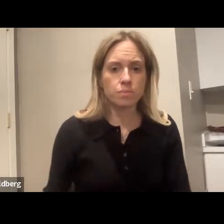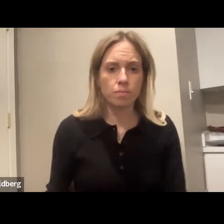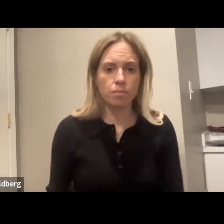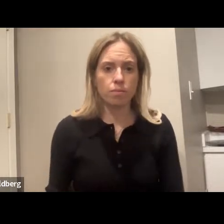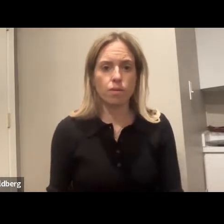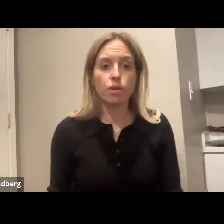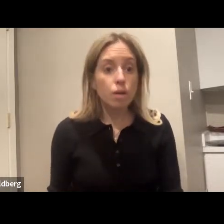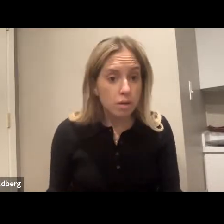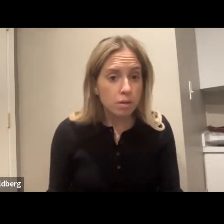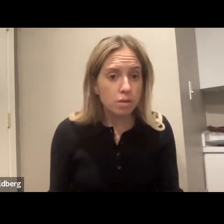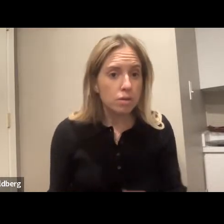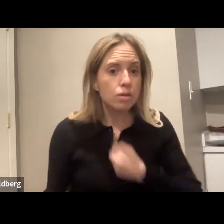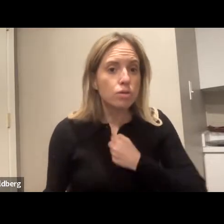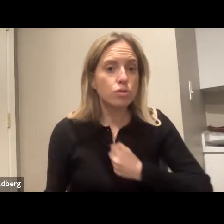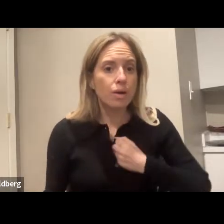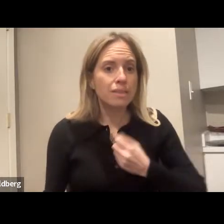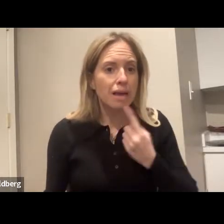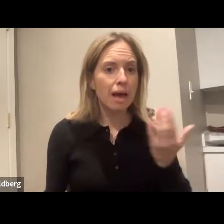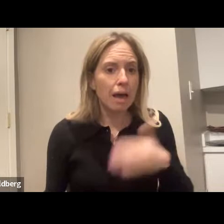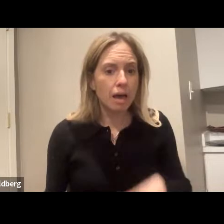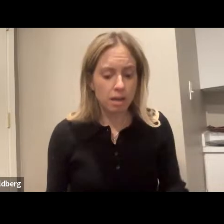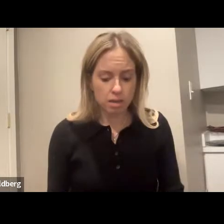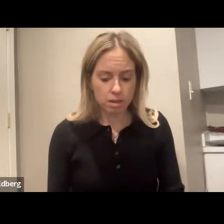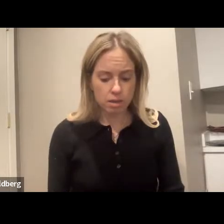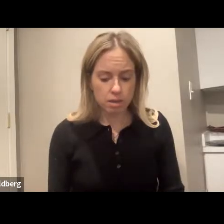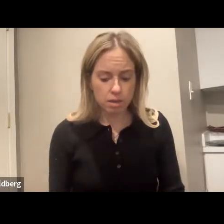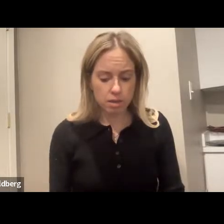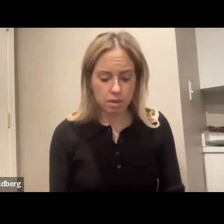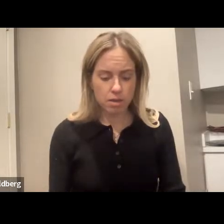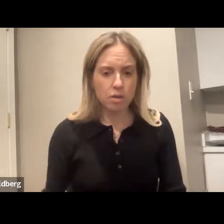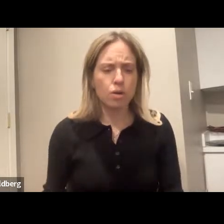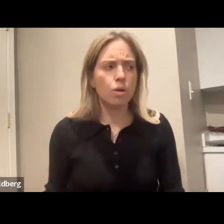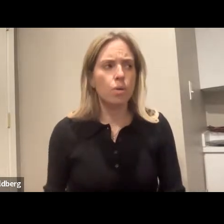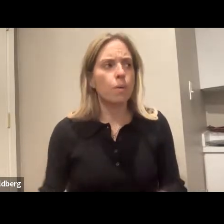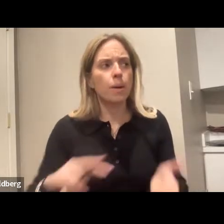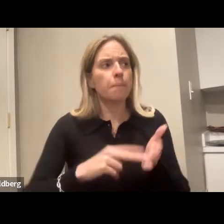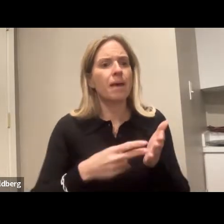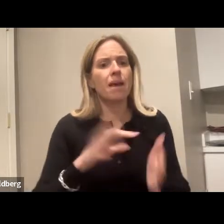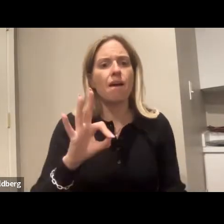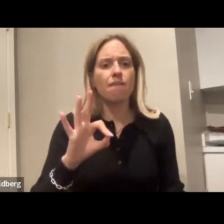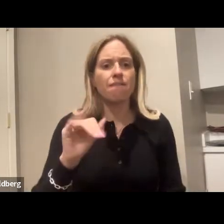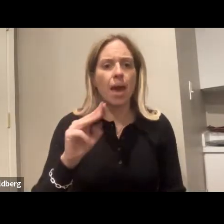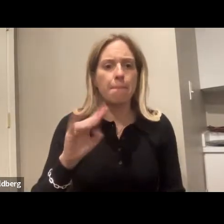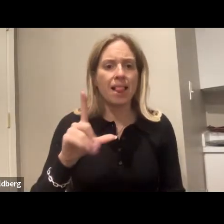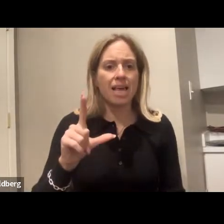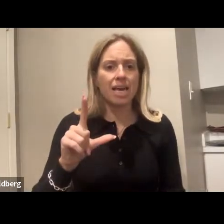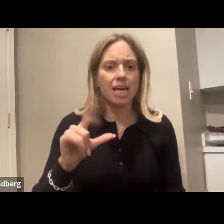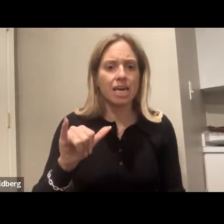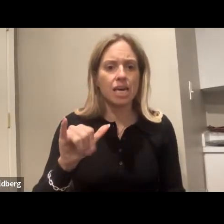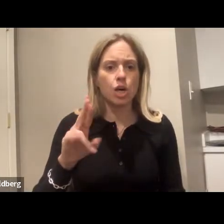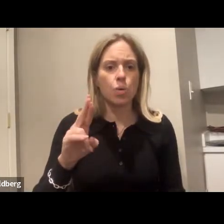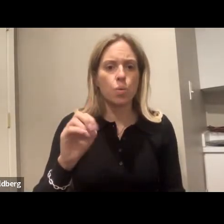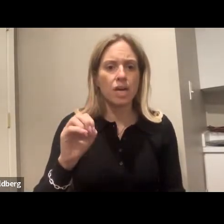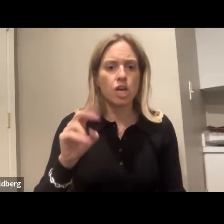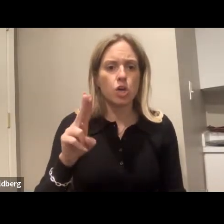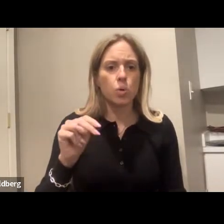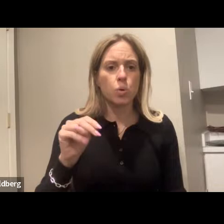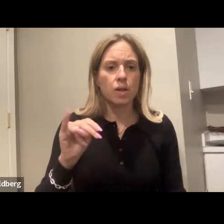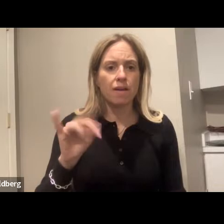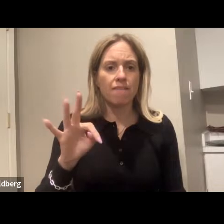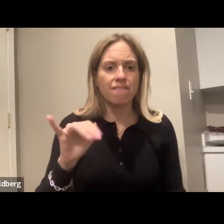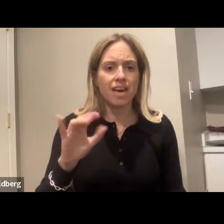say that again, I'm sorry. What do you mean by family reunification? So when they have